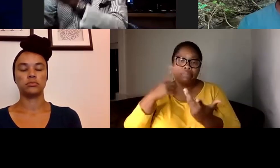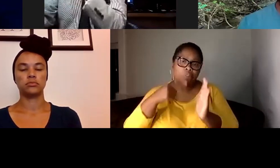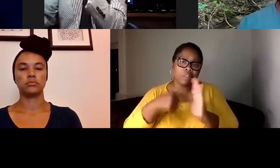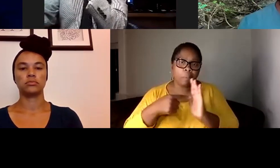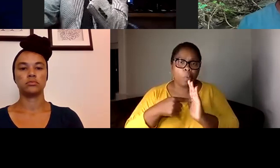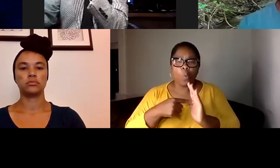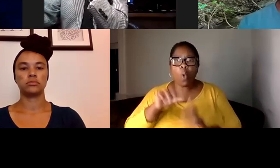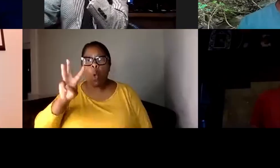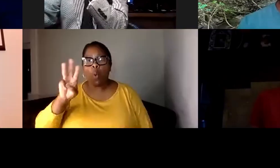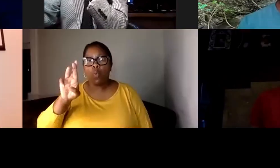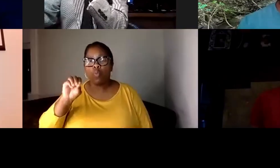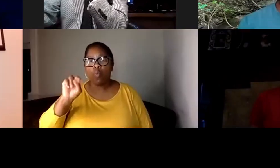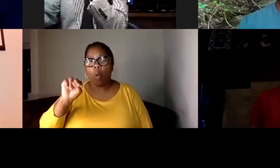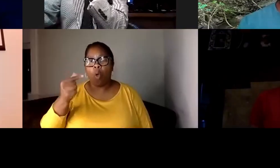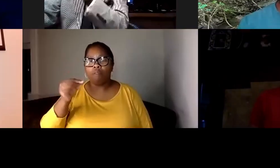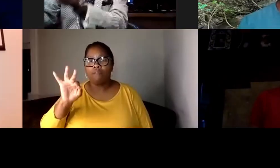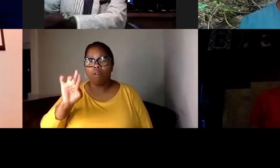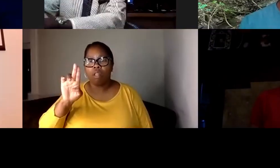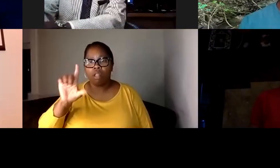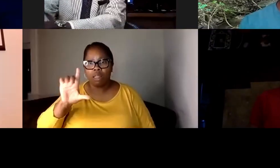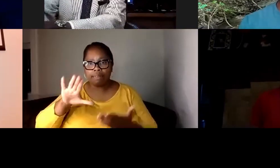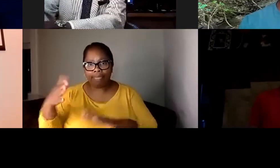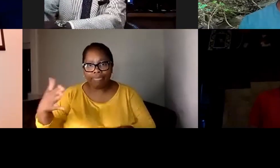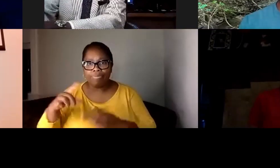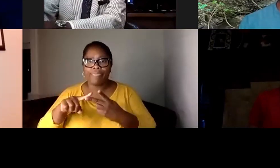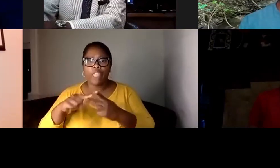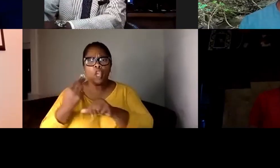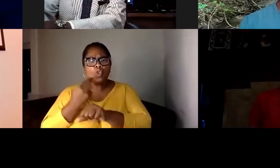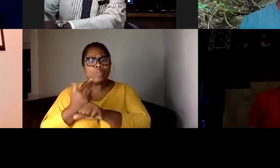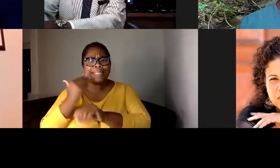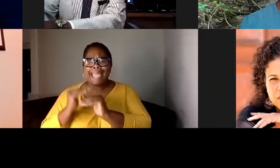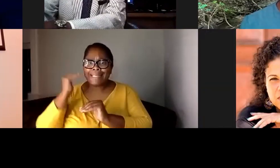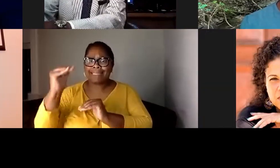death or use of excessive force against an officer,